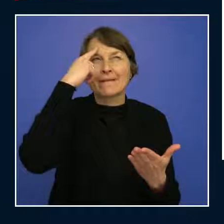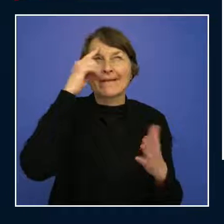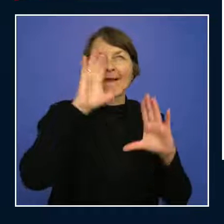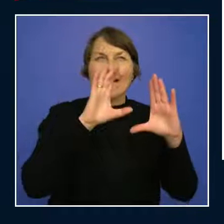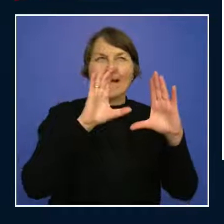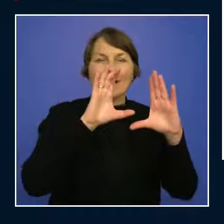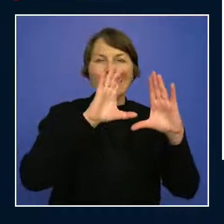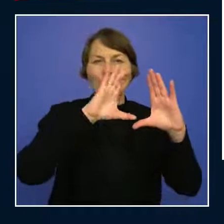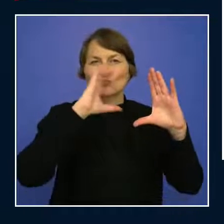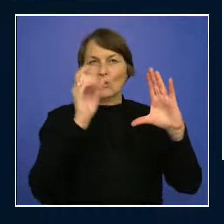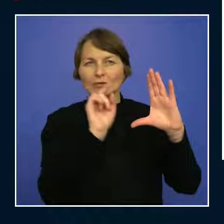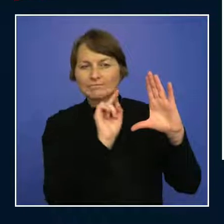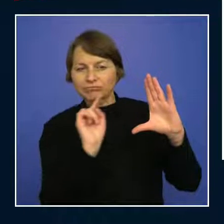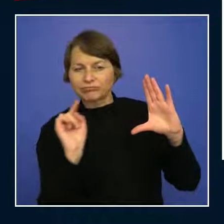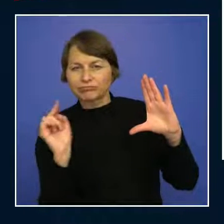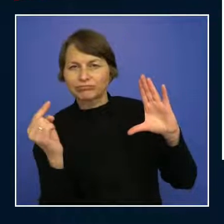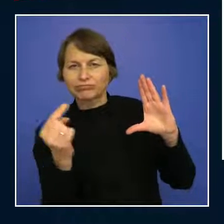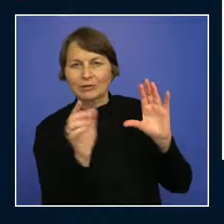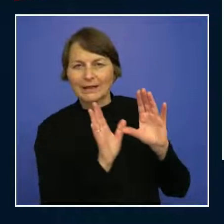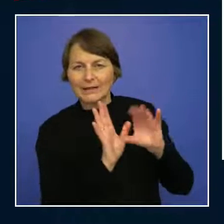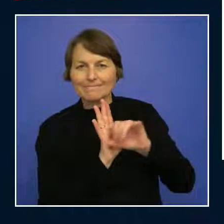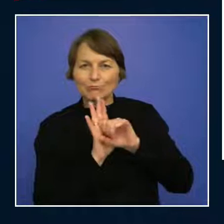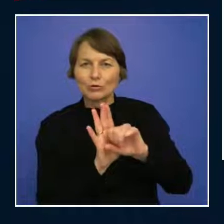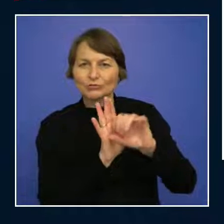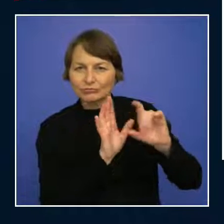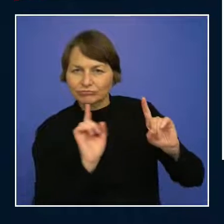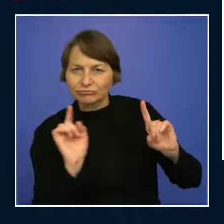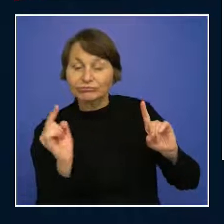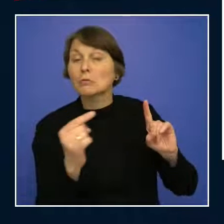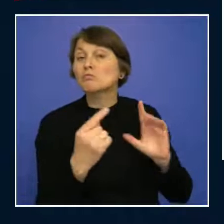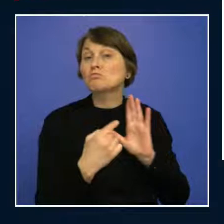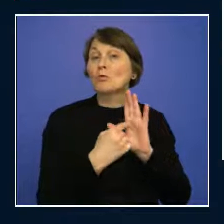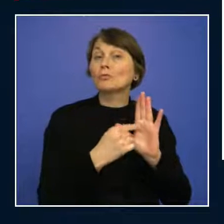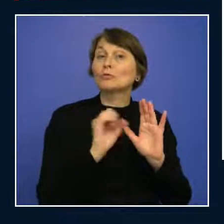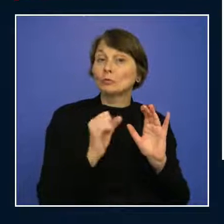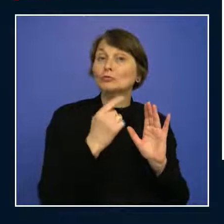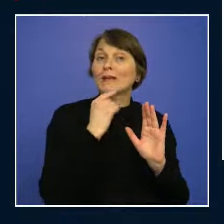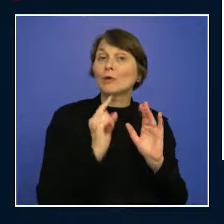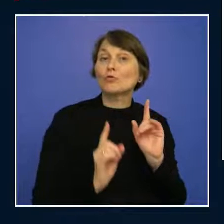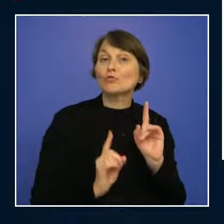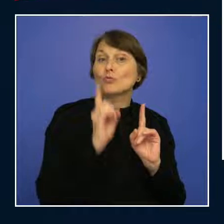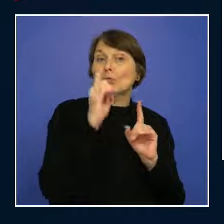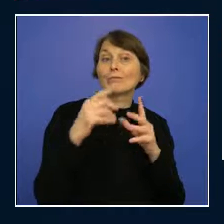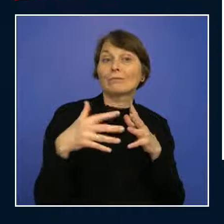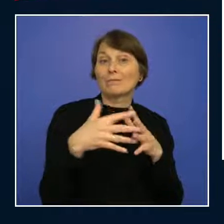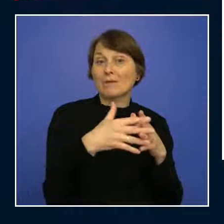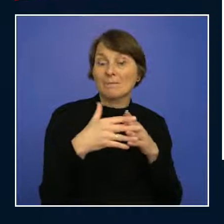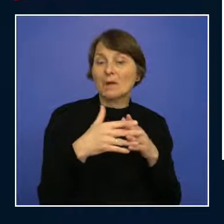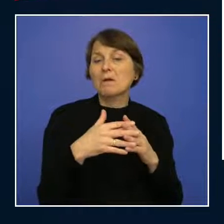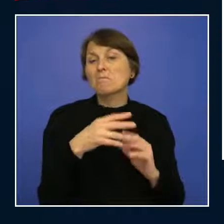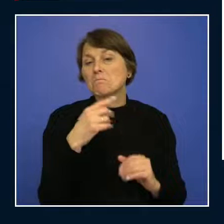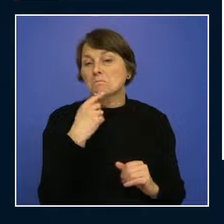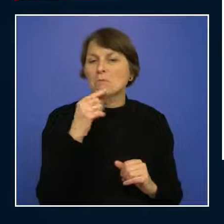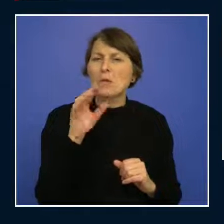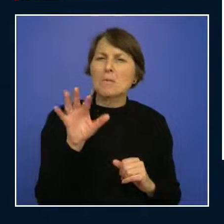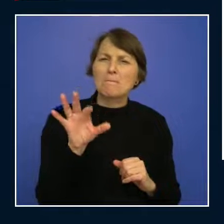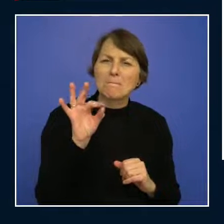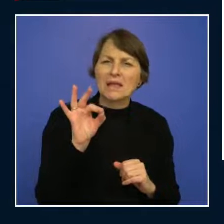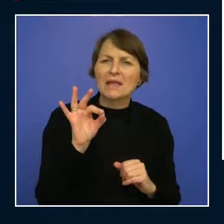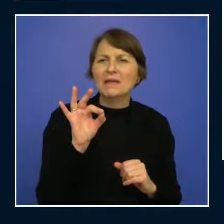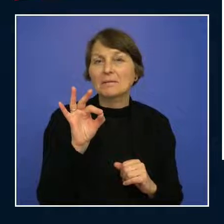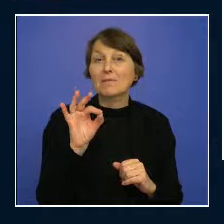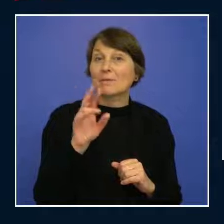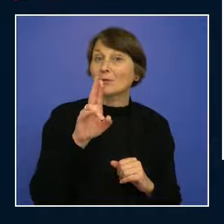at the regional grouping. So we can say North America. If we look at this, we want to pick something, say, within United